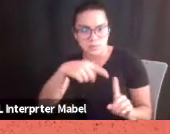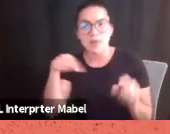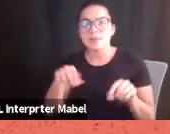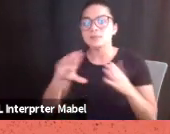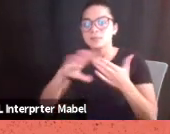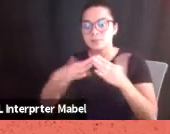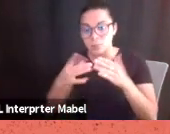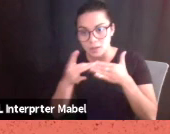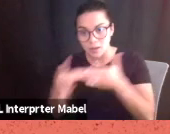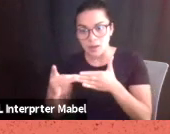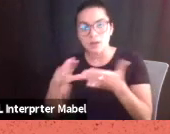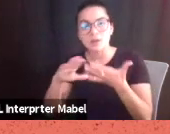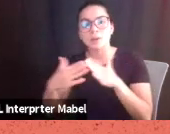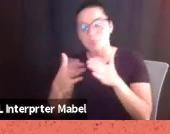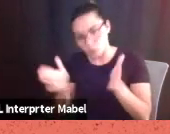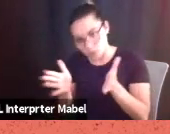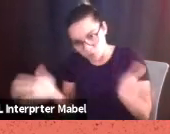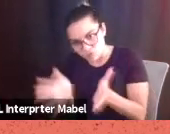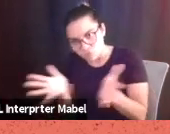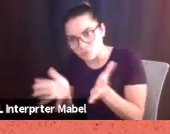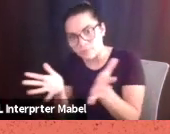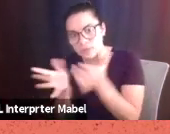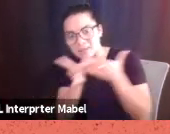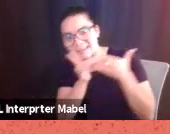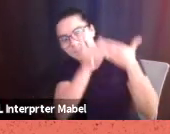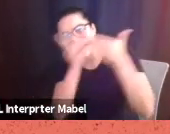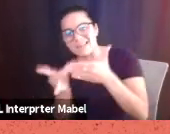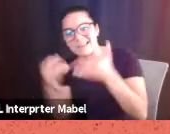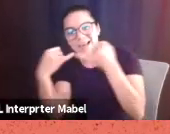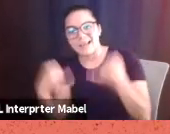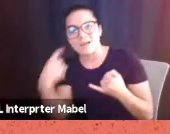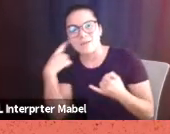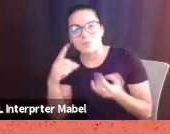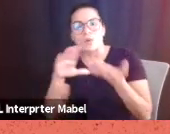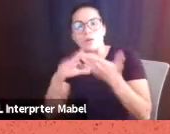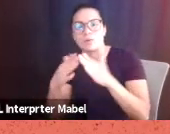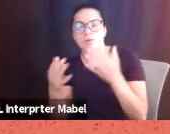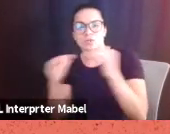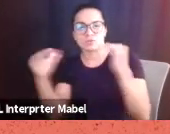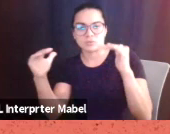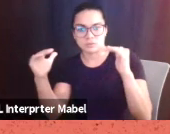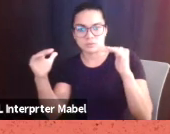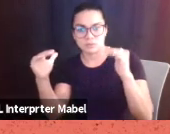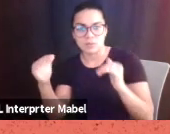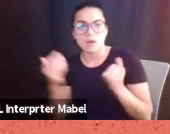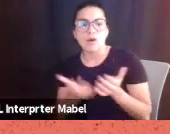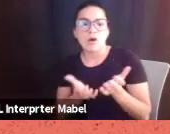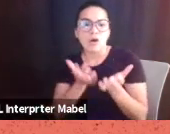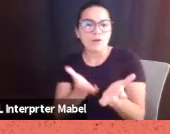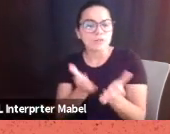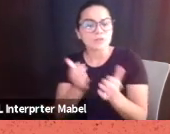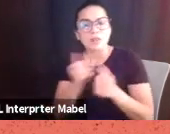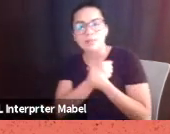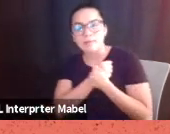community-driven guide towards survivor justice. It is an offering of love and healing for those who continue to navigate the trauma of